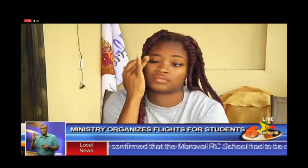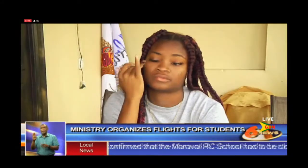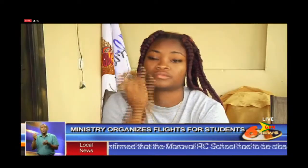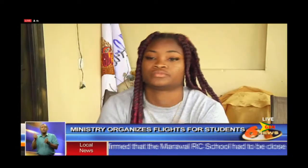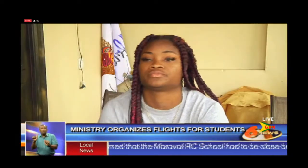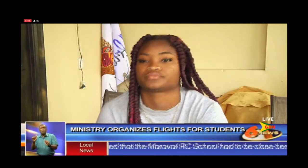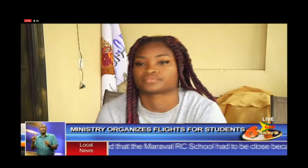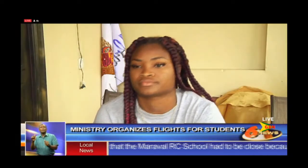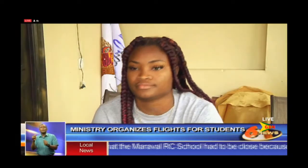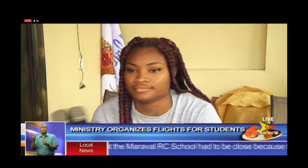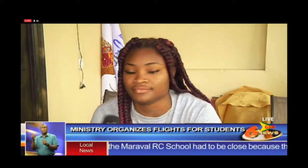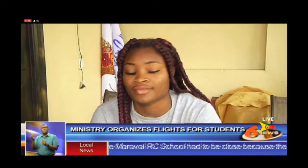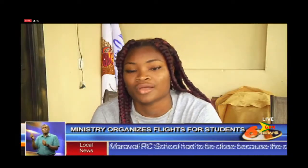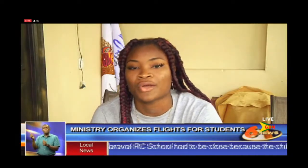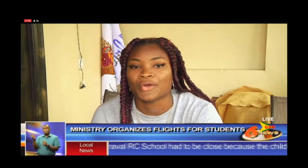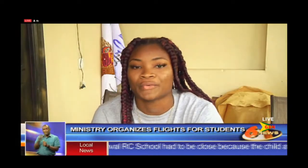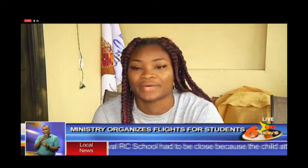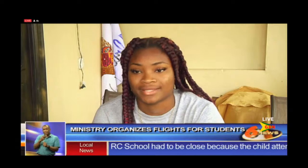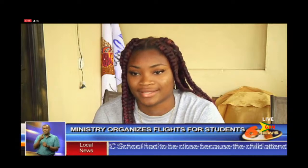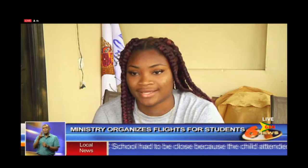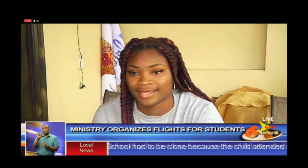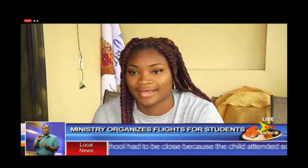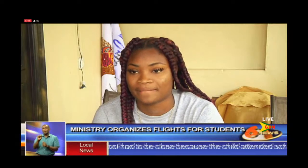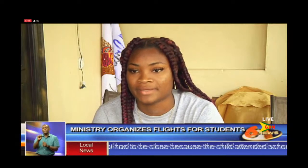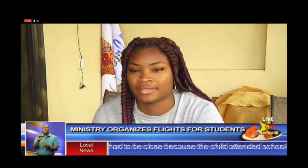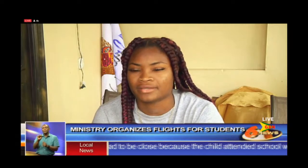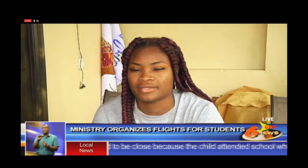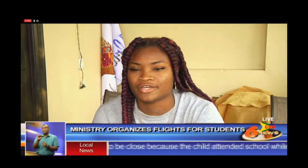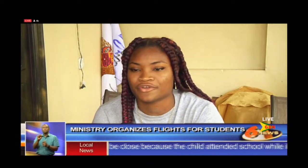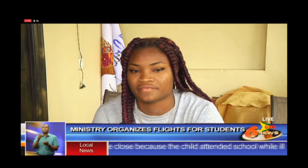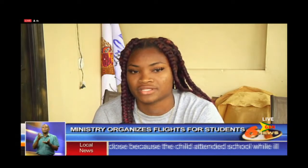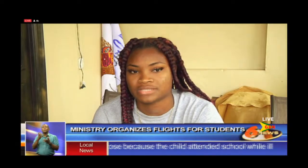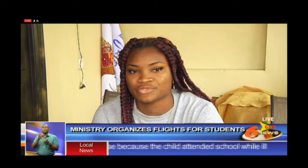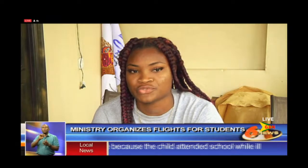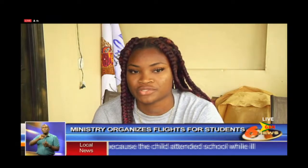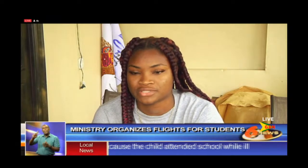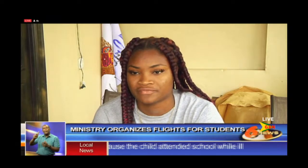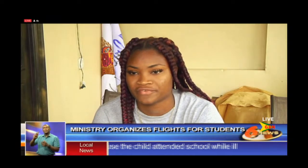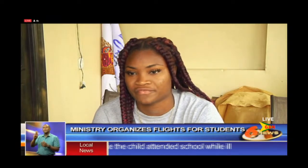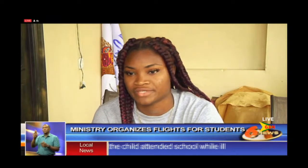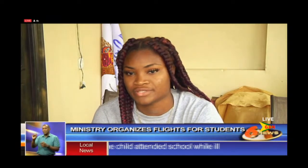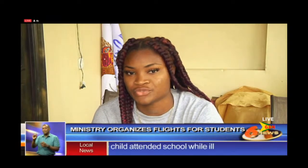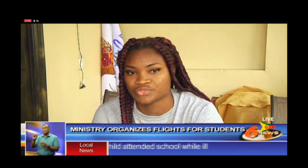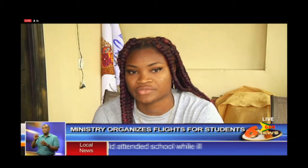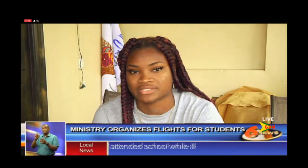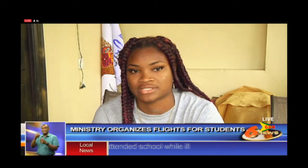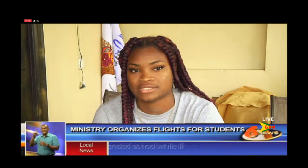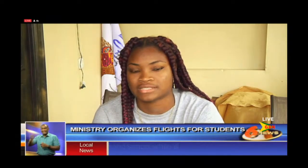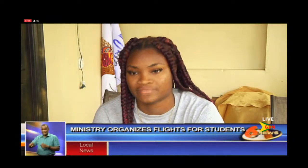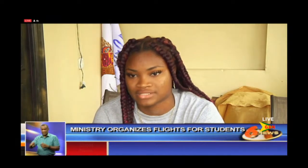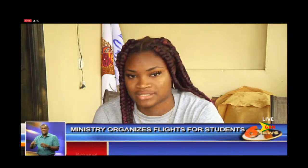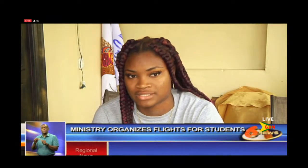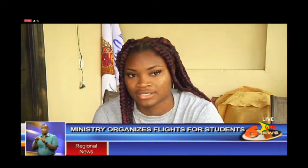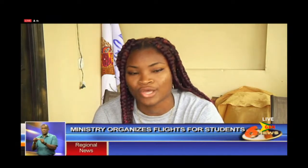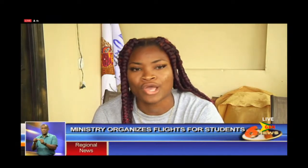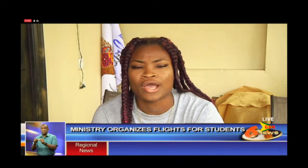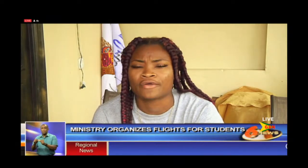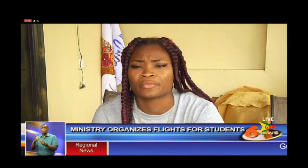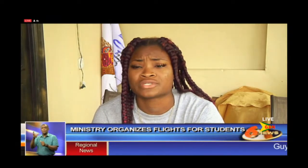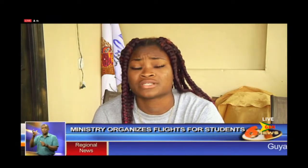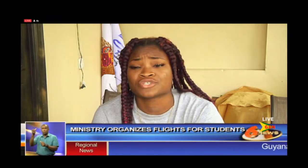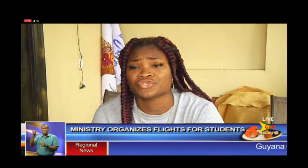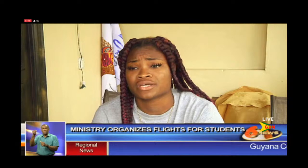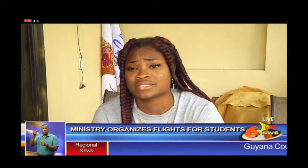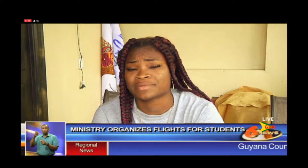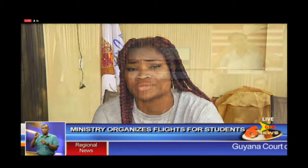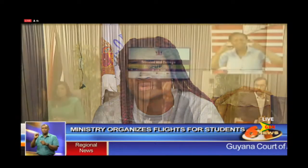complete a scholarship in Texas and we're searching for a means to do so before August 10th. Today, the government announced that they are organizing